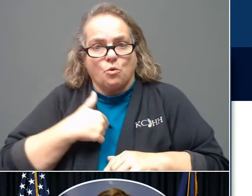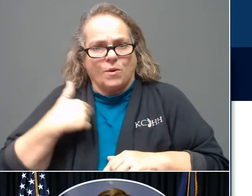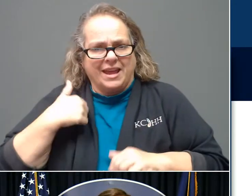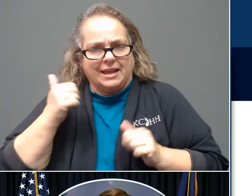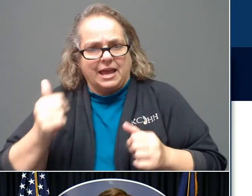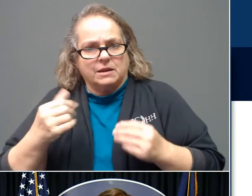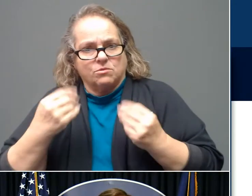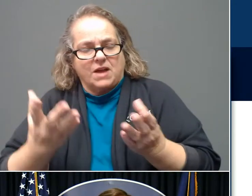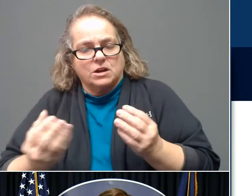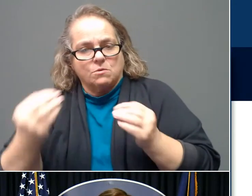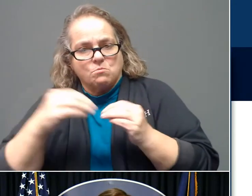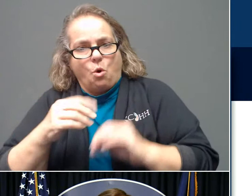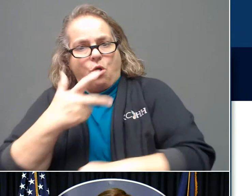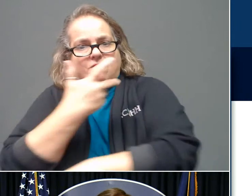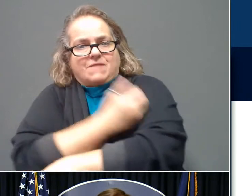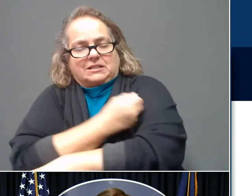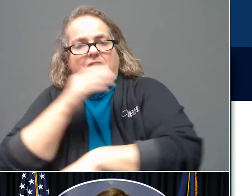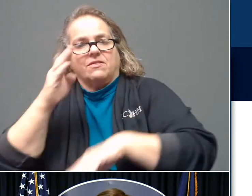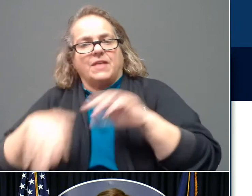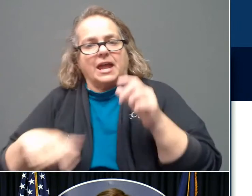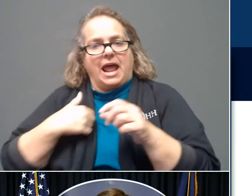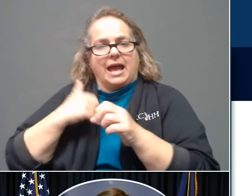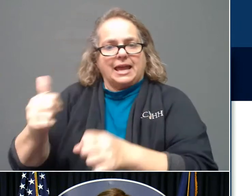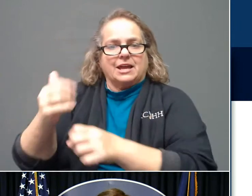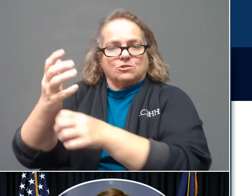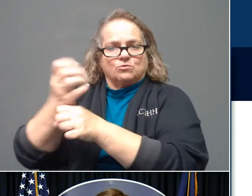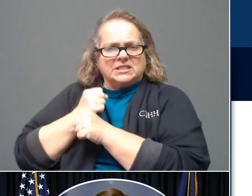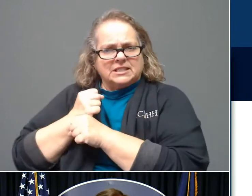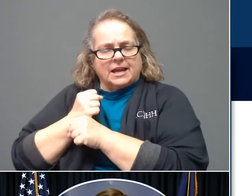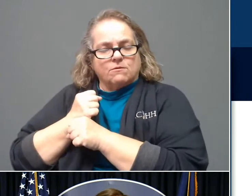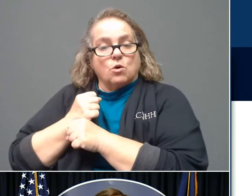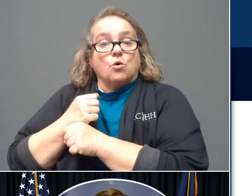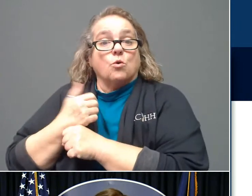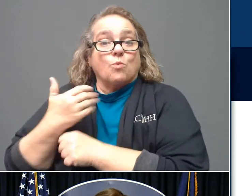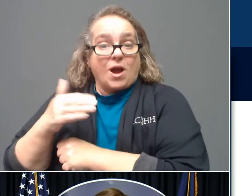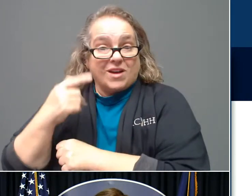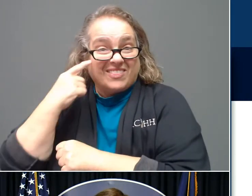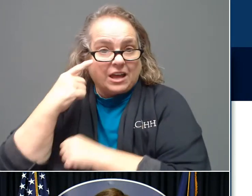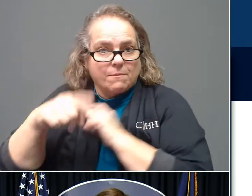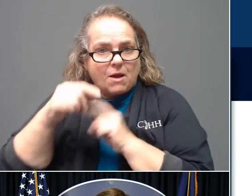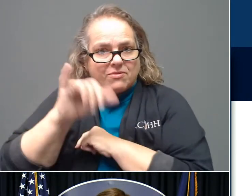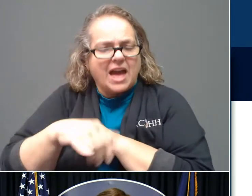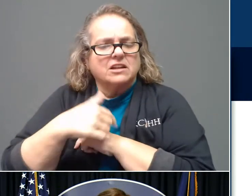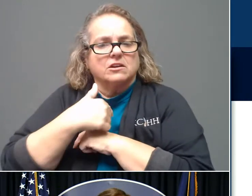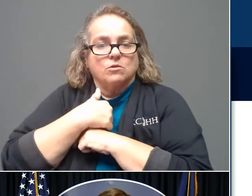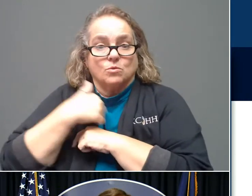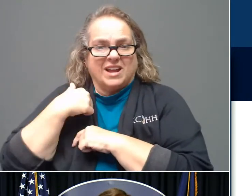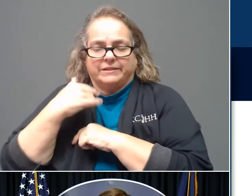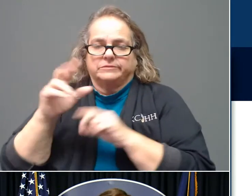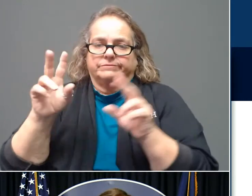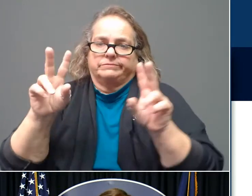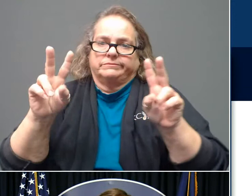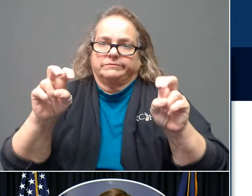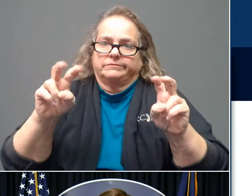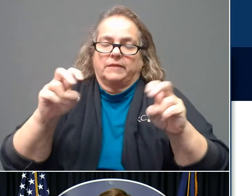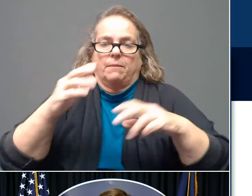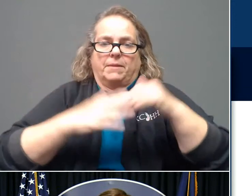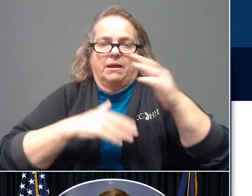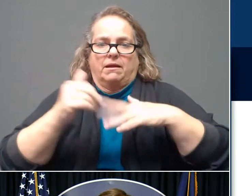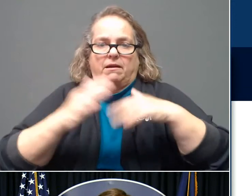than we receive supply. Think about that. Having to build a plane while we're flying it. We are